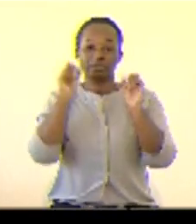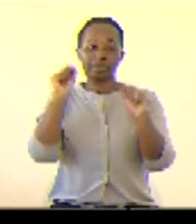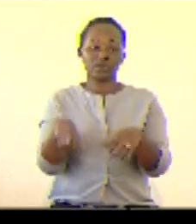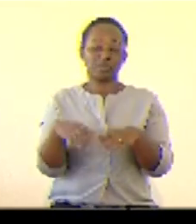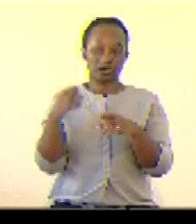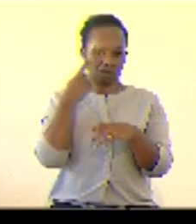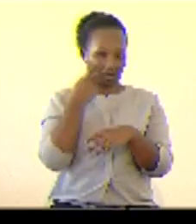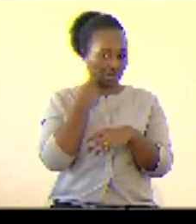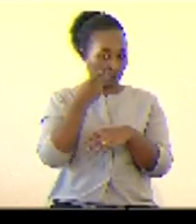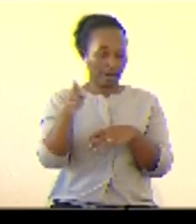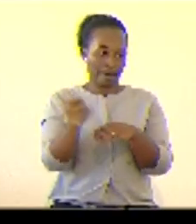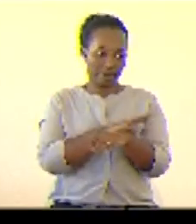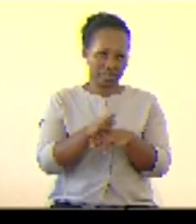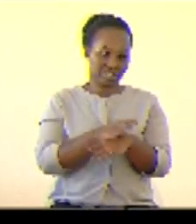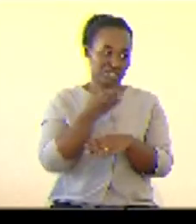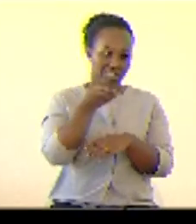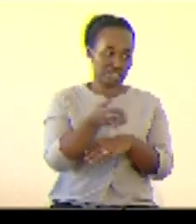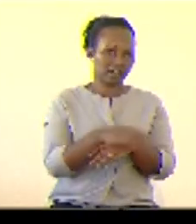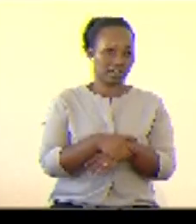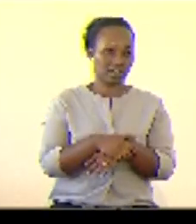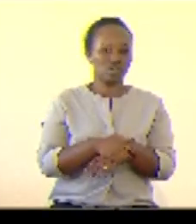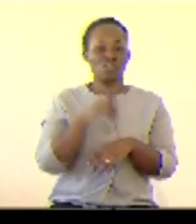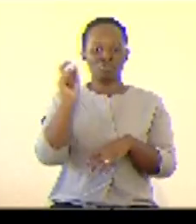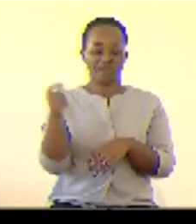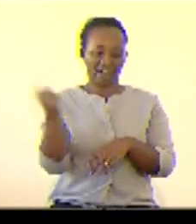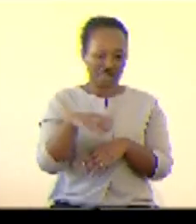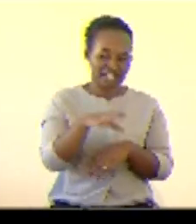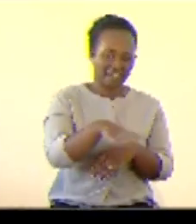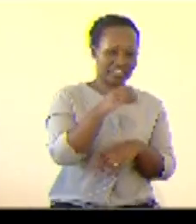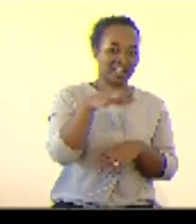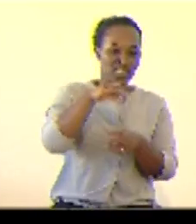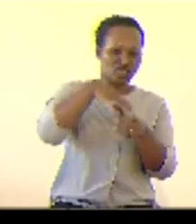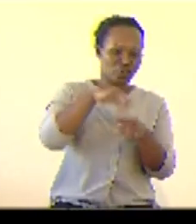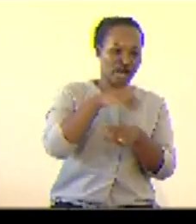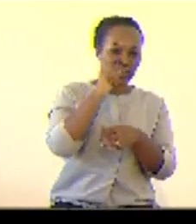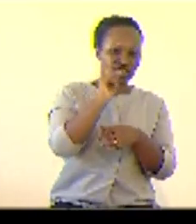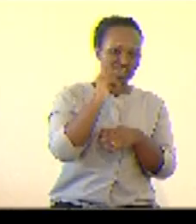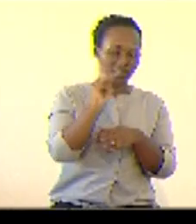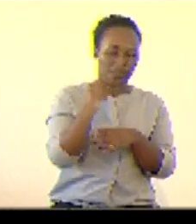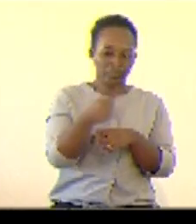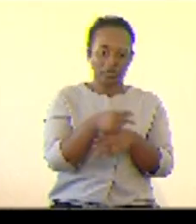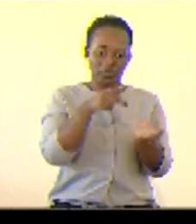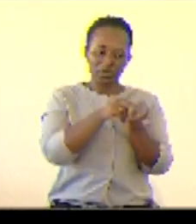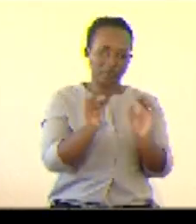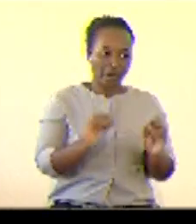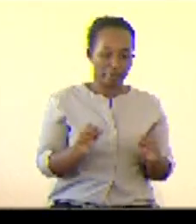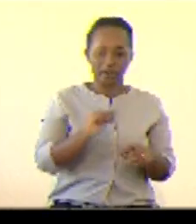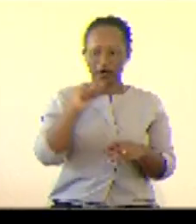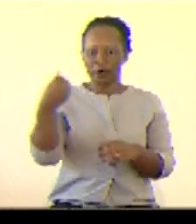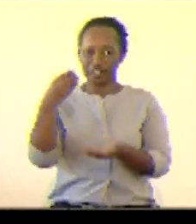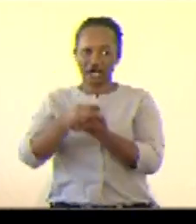as theirs. One wants to take 1 kilogram of sugar without paying. One wants to take 1 bar of